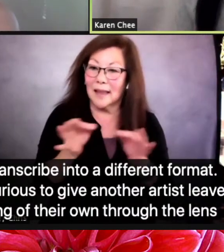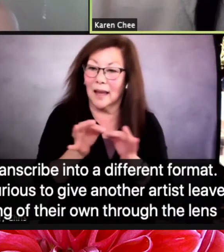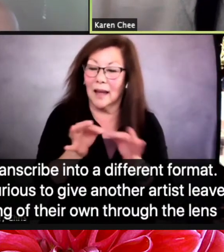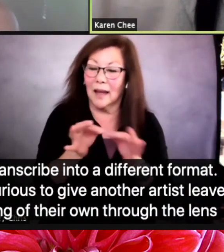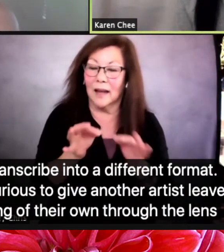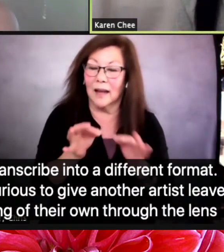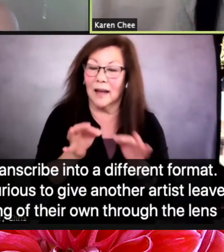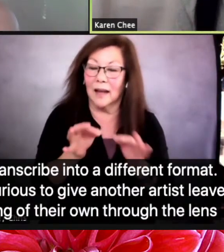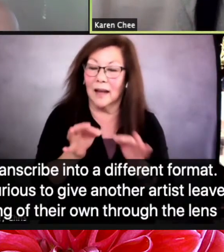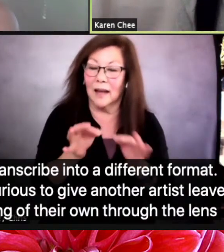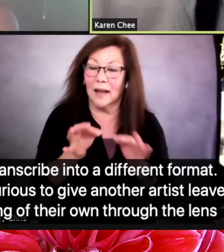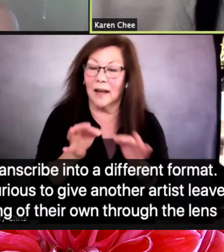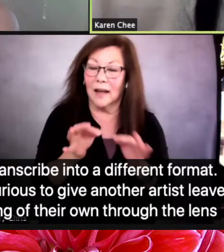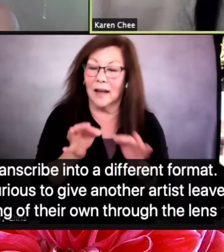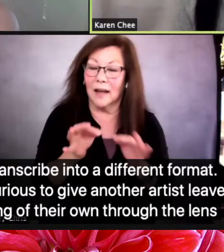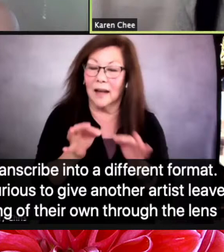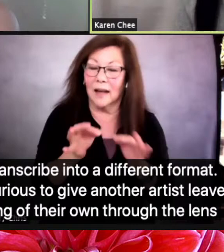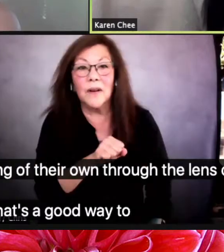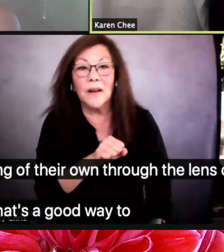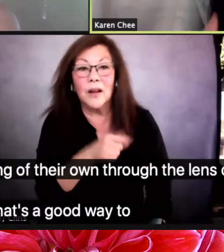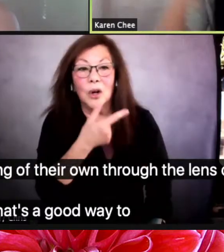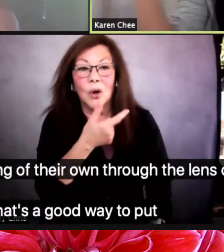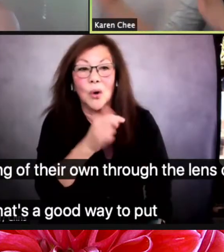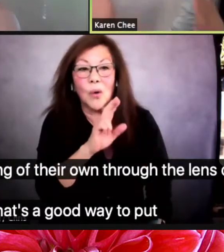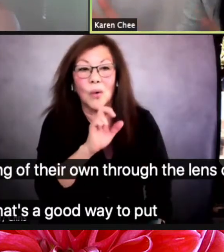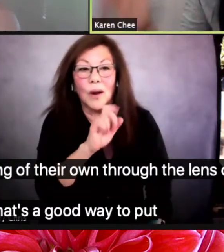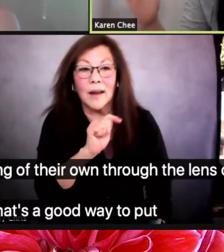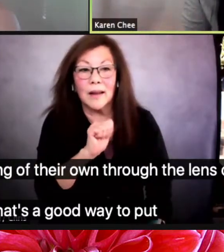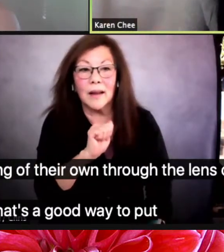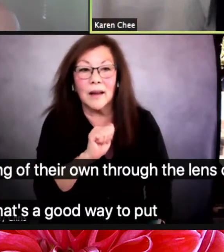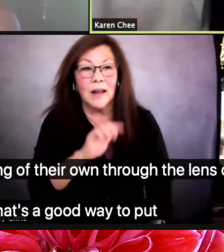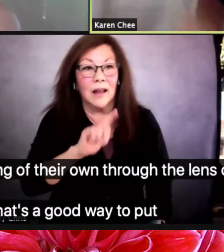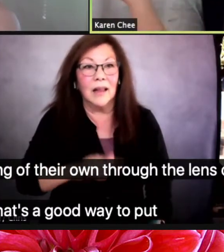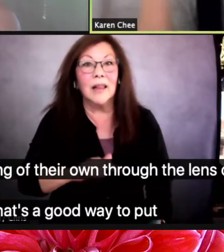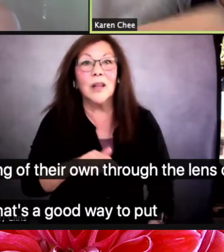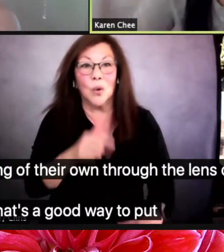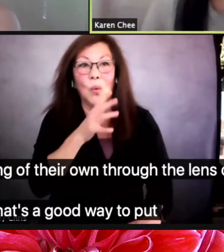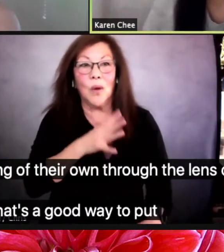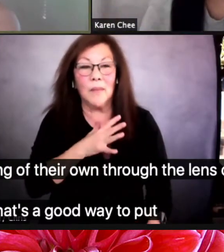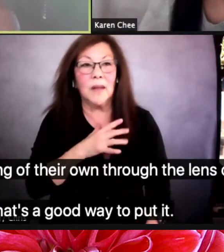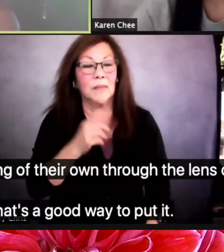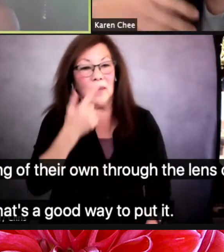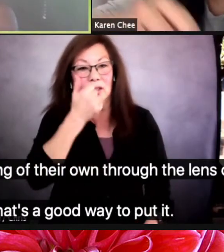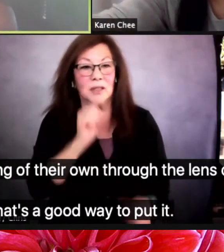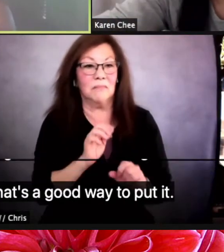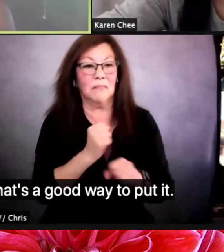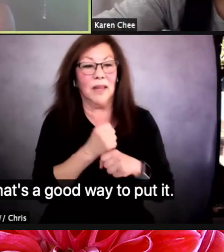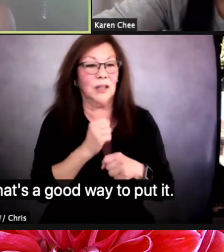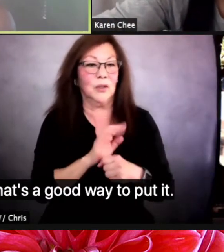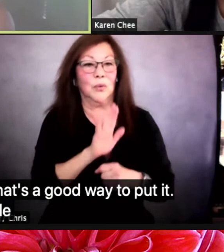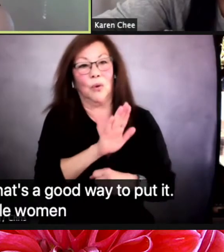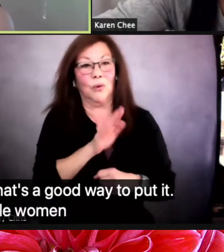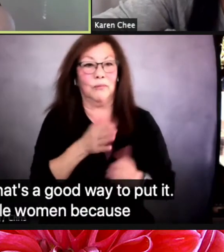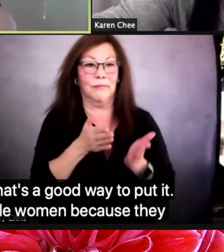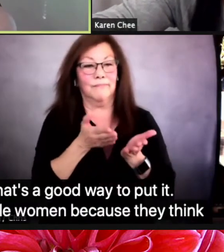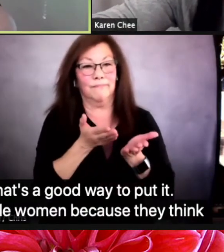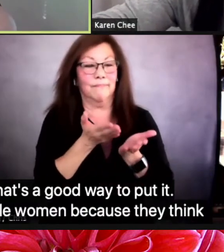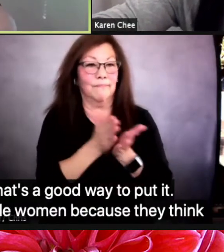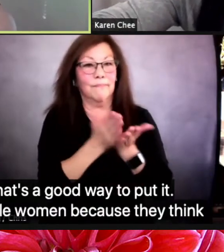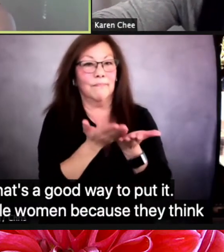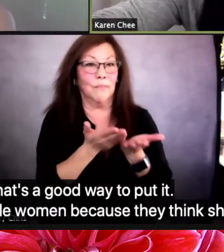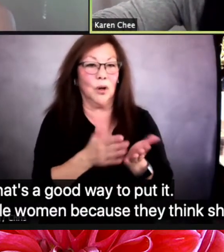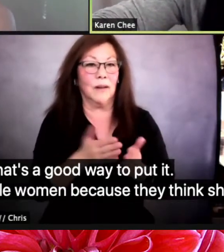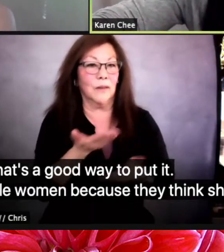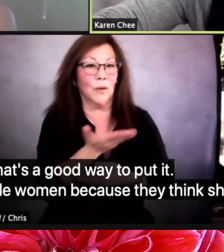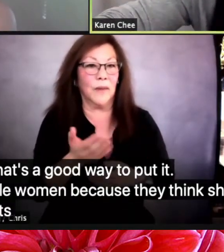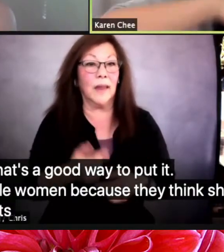I loved Greta Gerwig's Little Women, and I think it's because she really just sort of made it into its own thing. Yeah. Anyway, yeah, okay. So